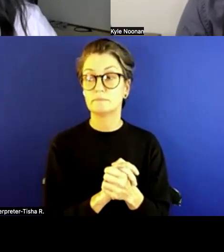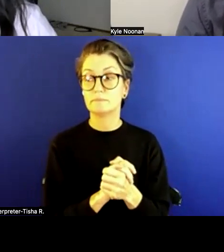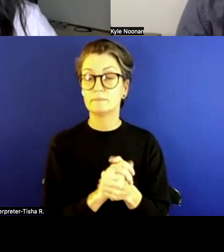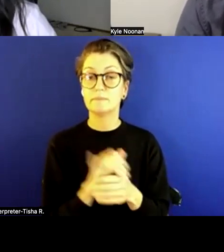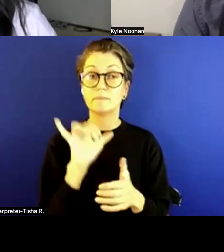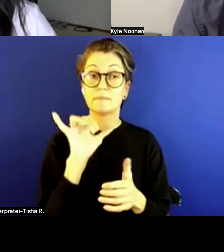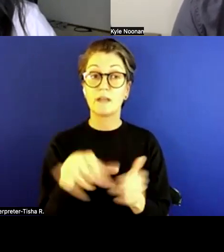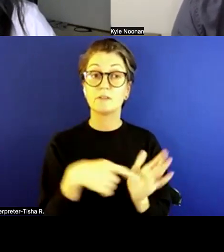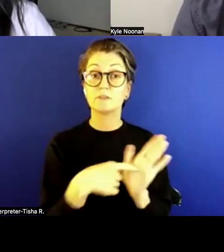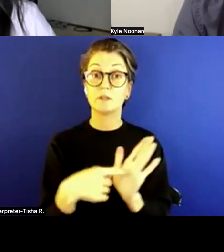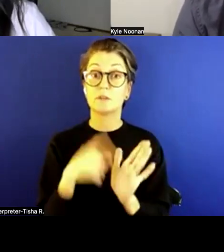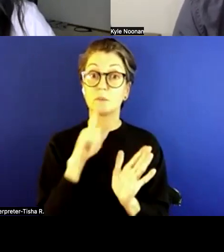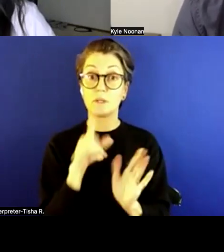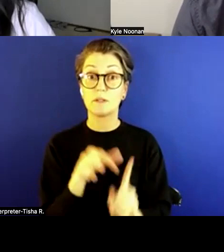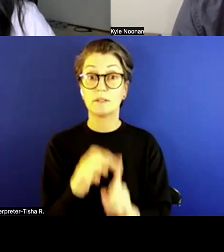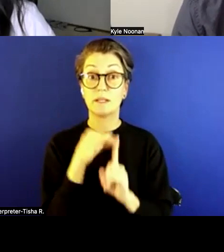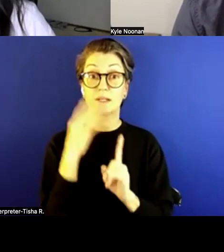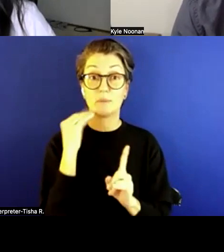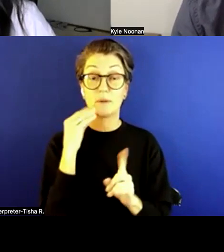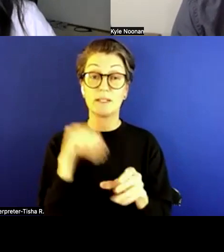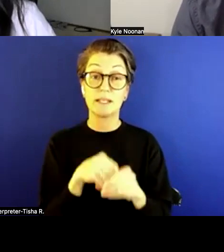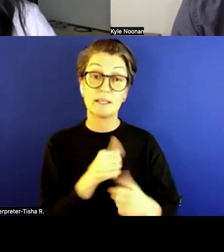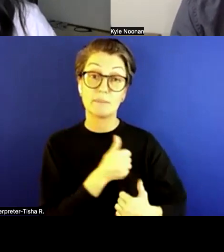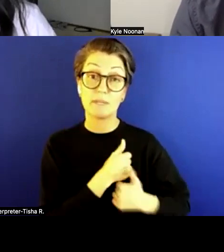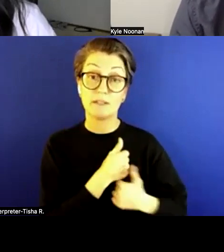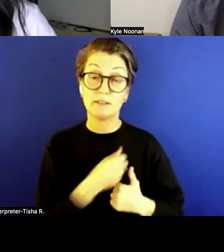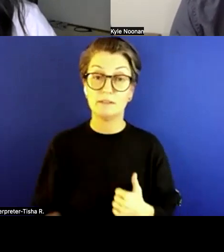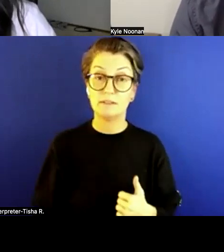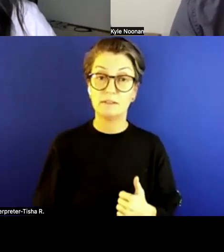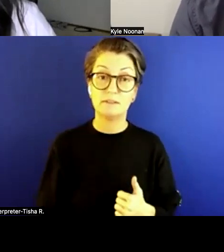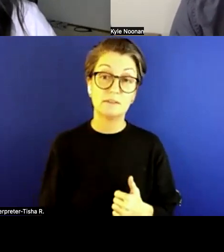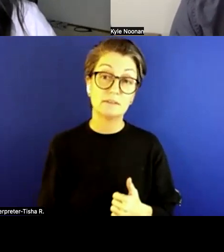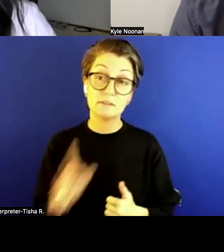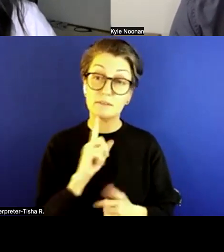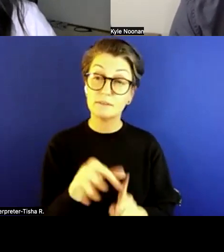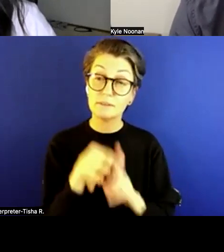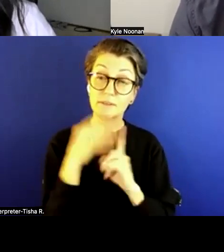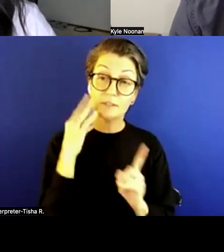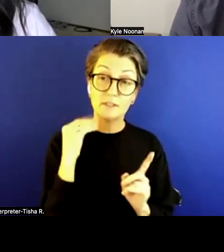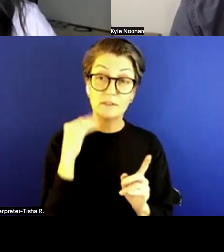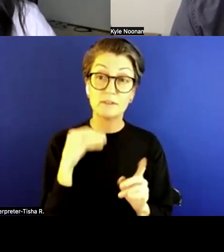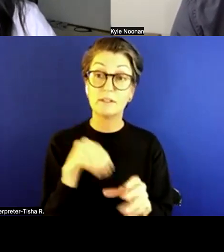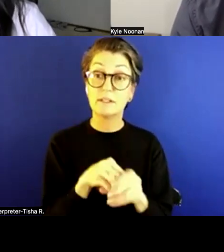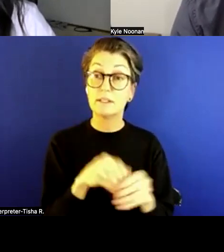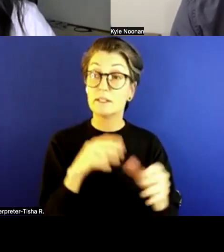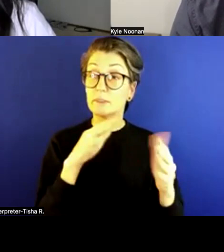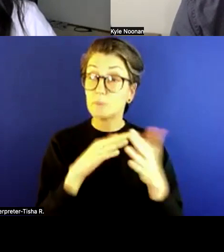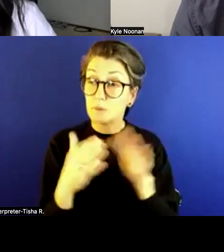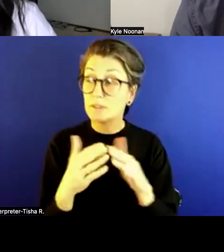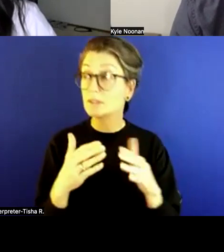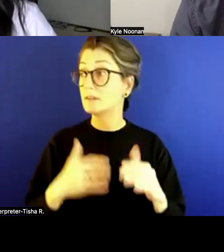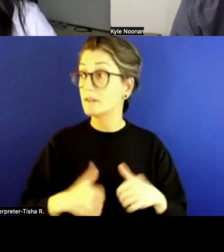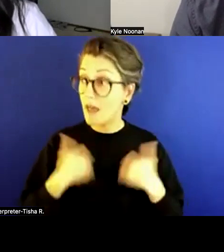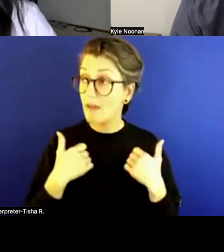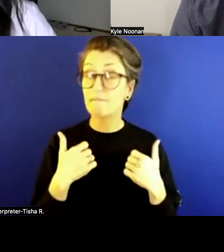points to a very unique experience in the military. It's a very, very unique experience, a very unique community and a way of life.